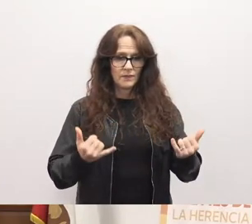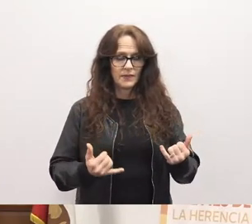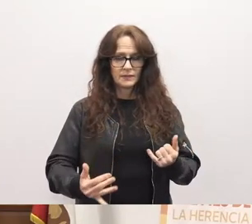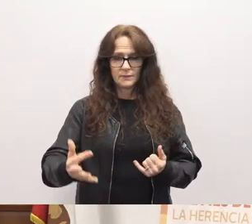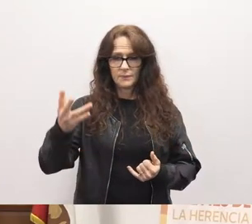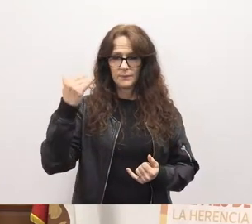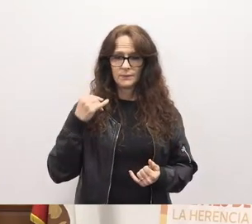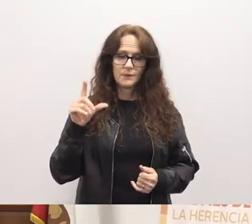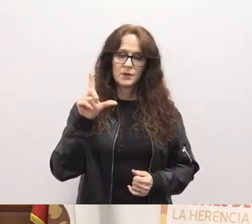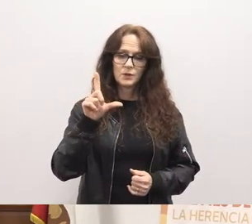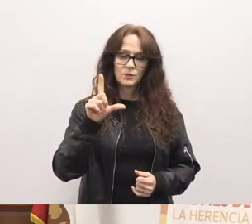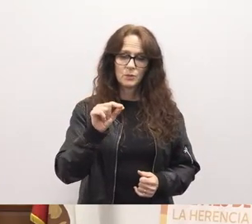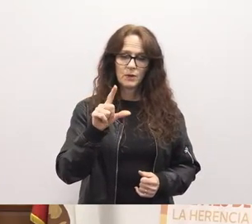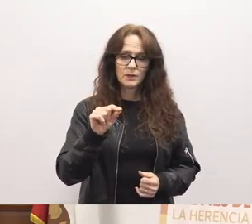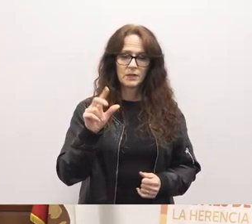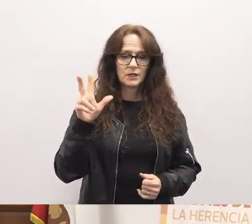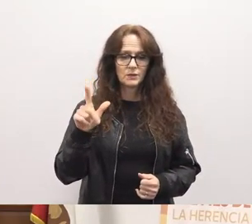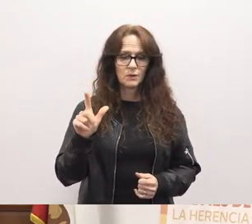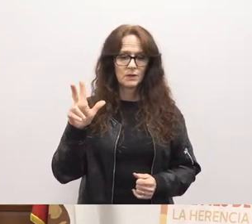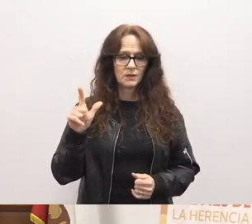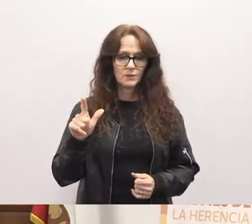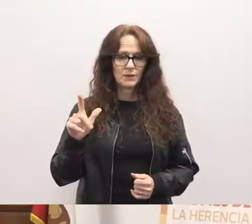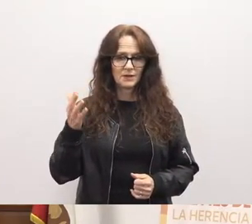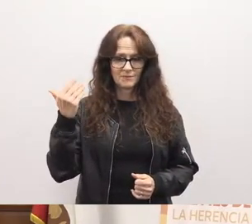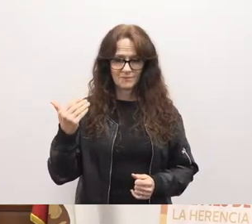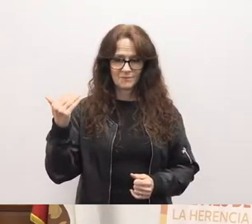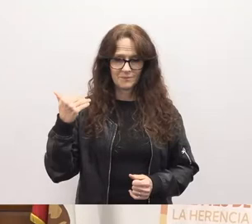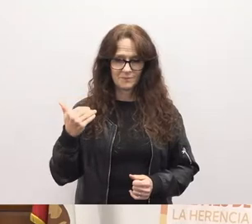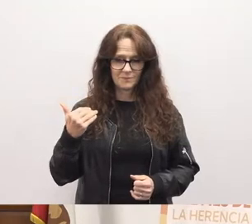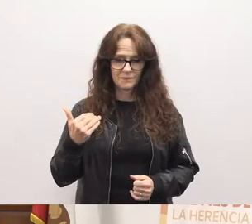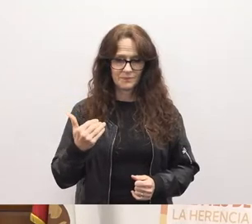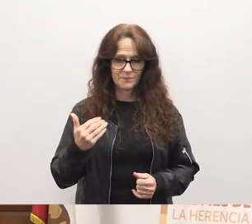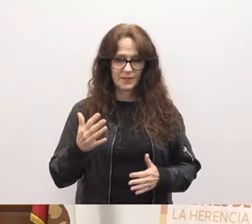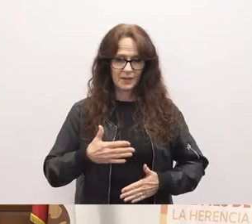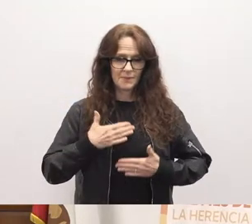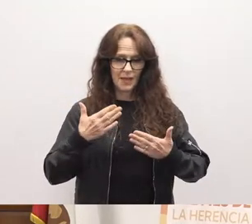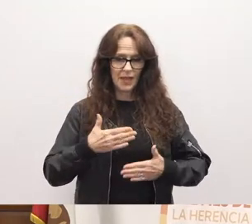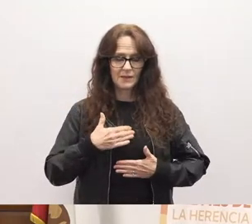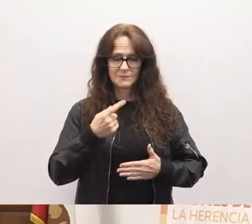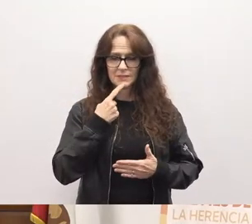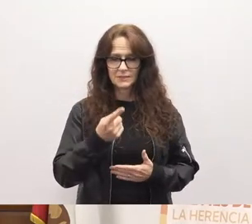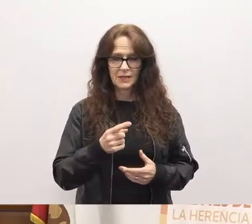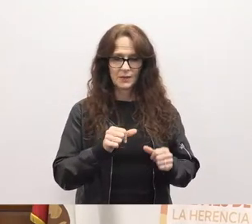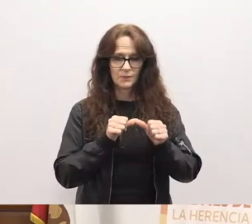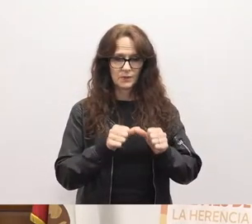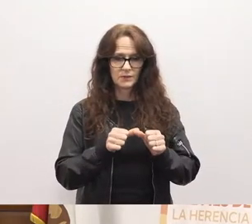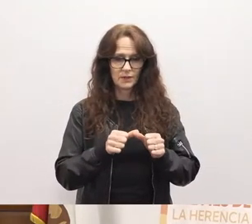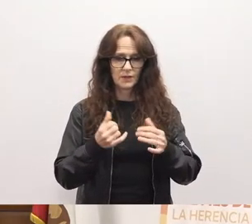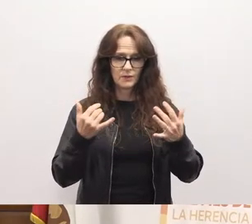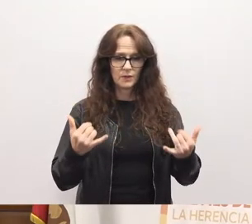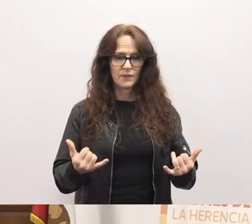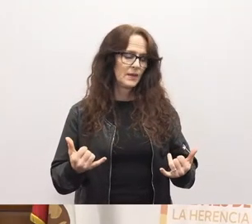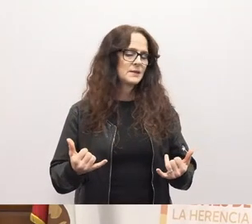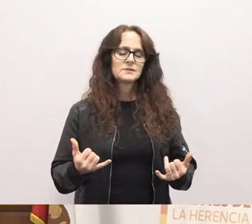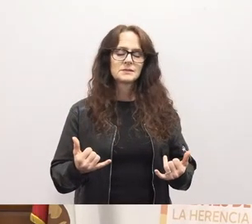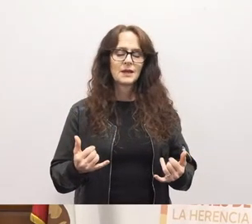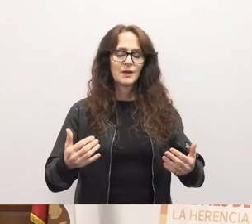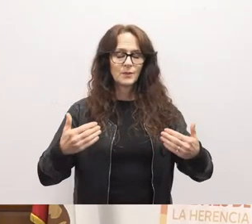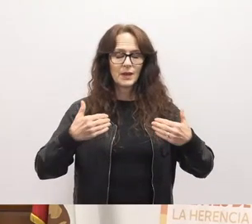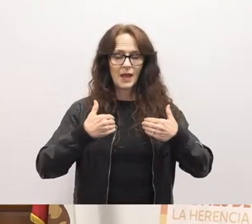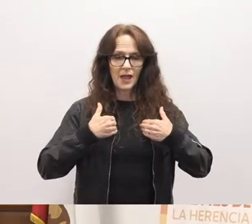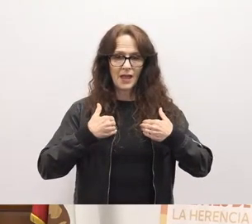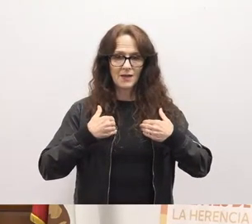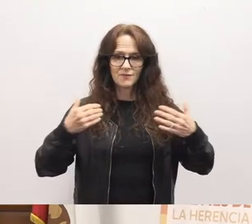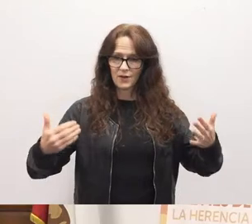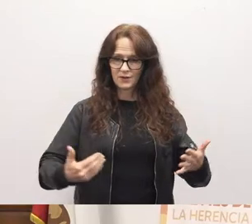in 2023. And I am so happy to say we are continuing this, but we have